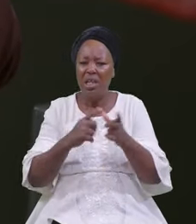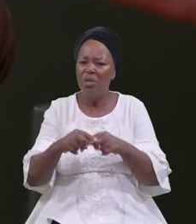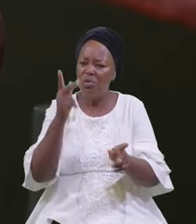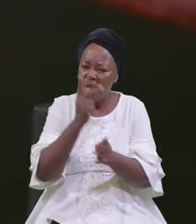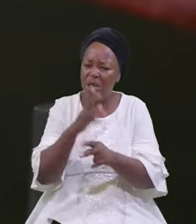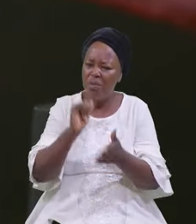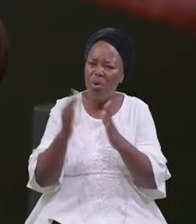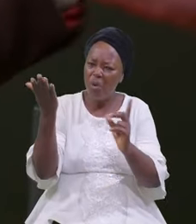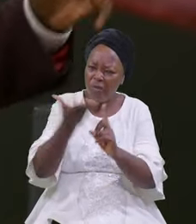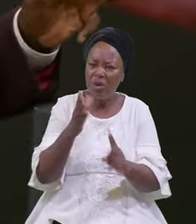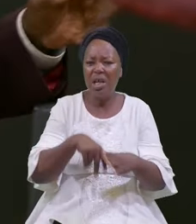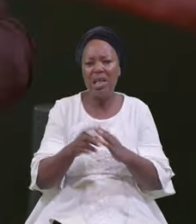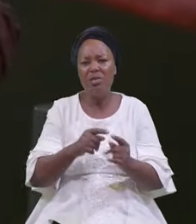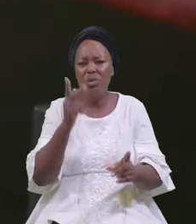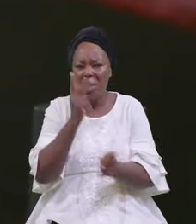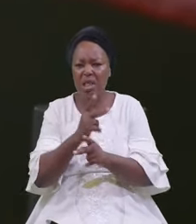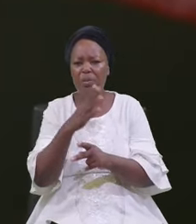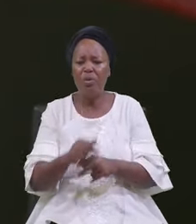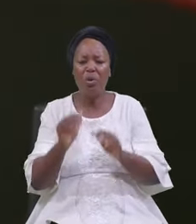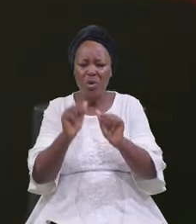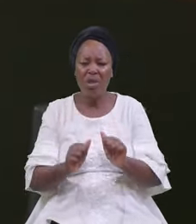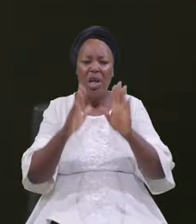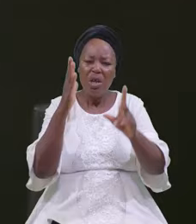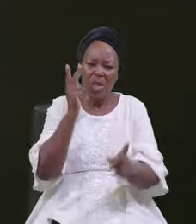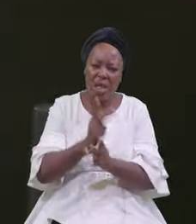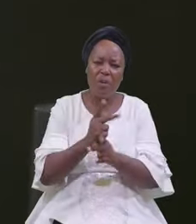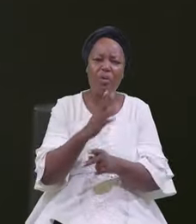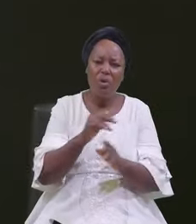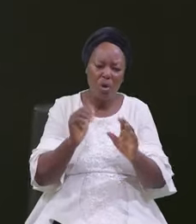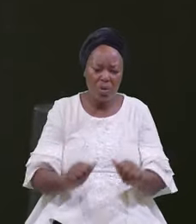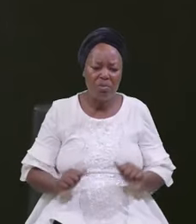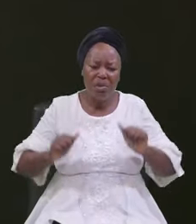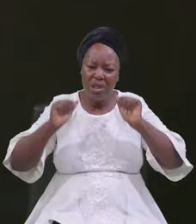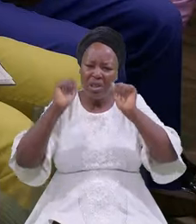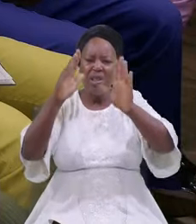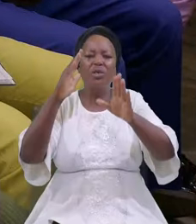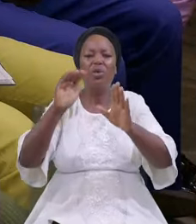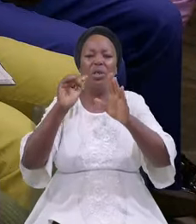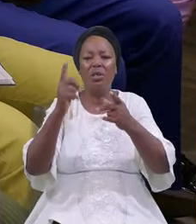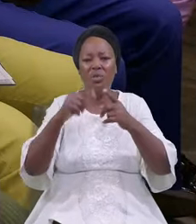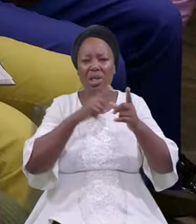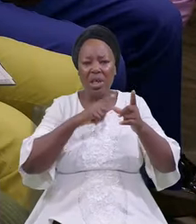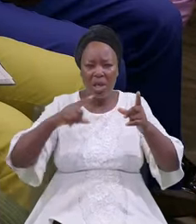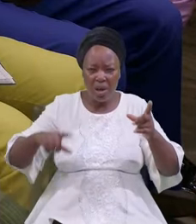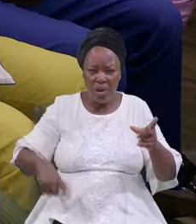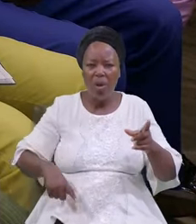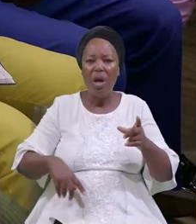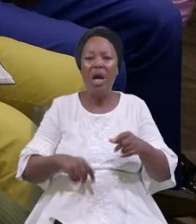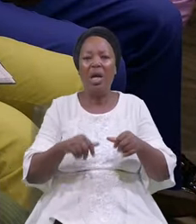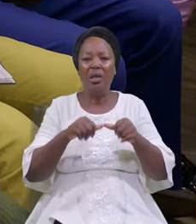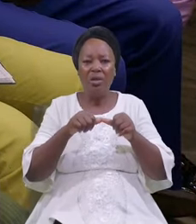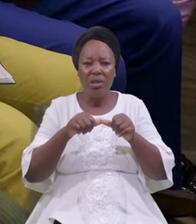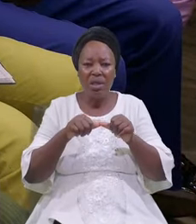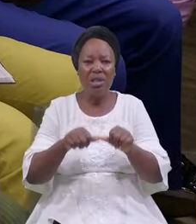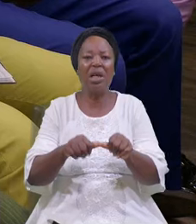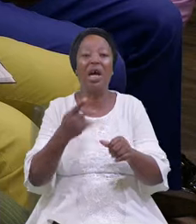you keep your consecration, you keep your absolute surrender completely constant and consistent,